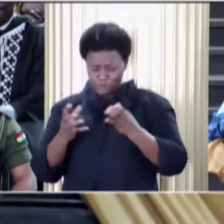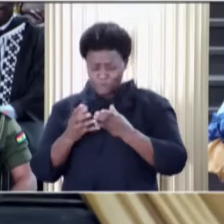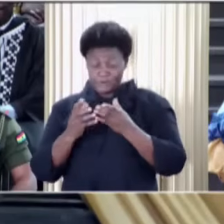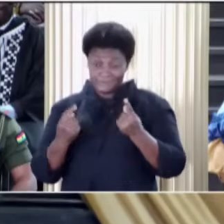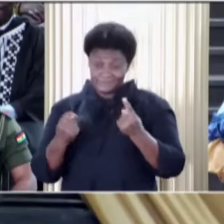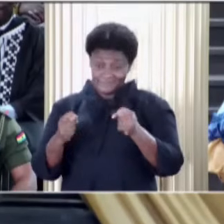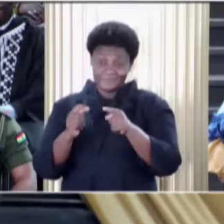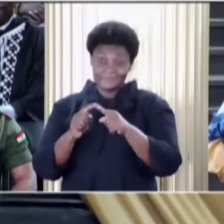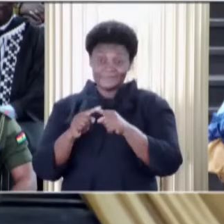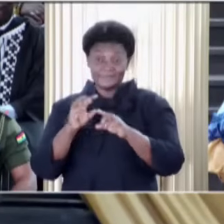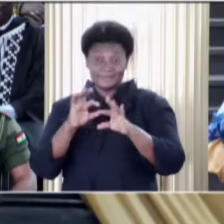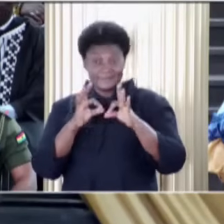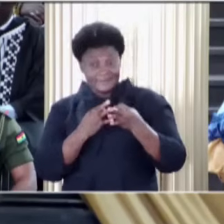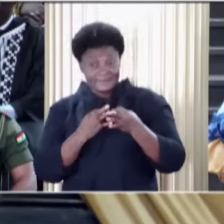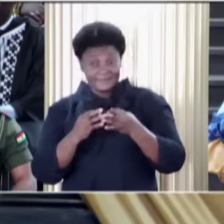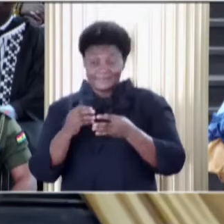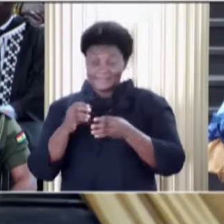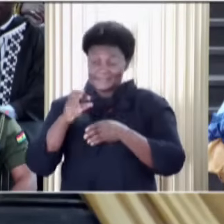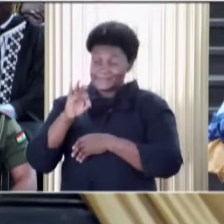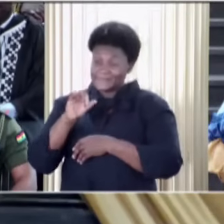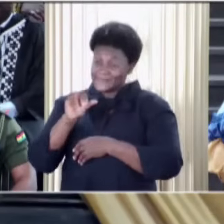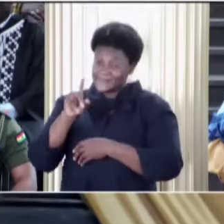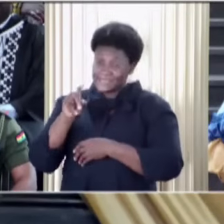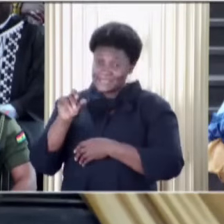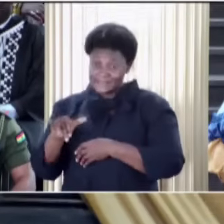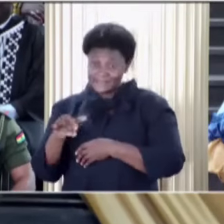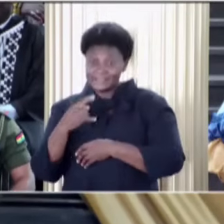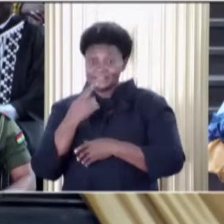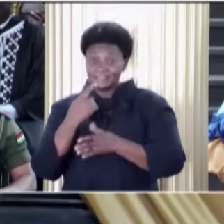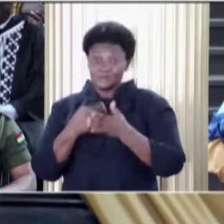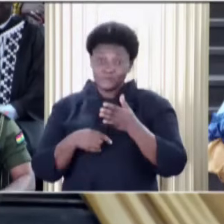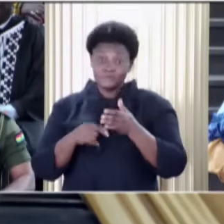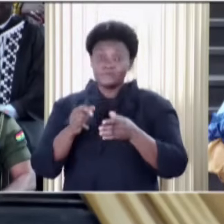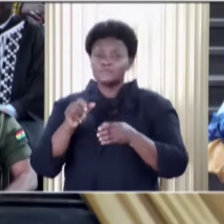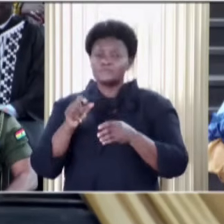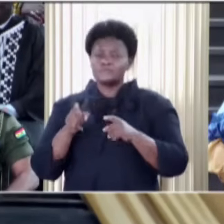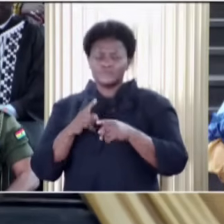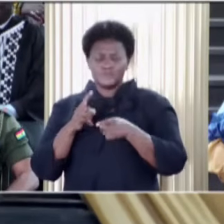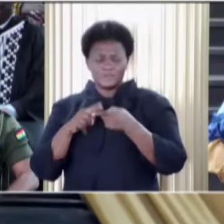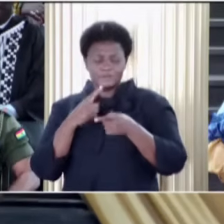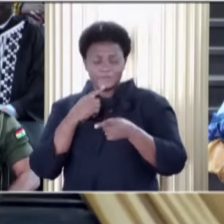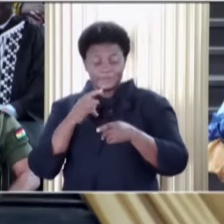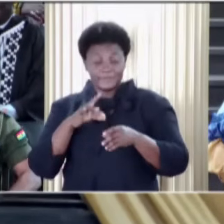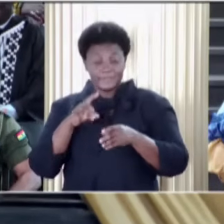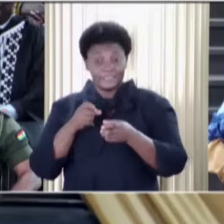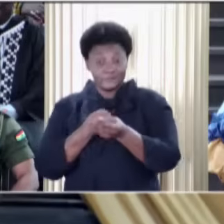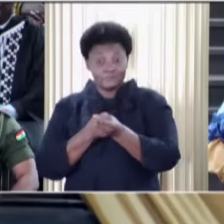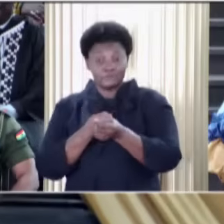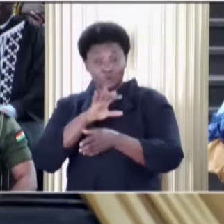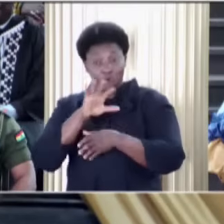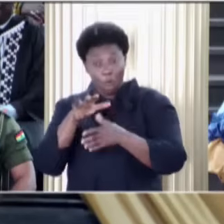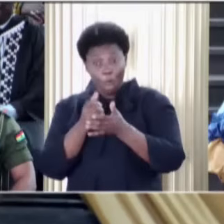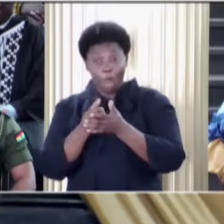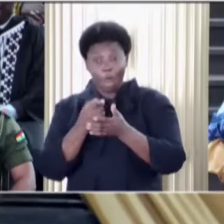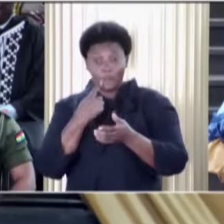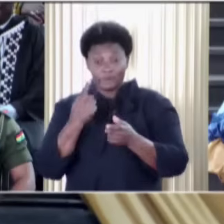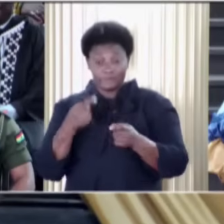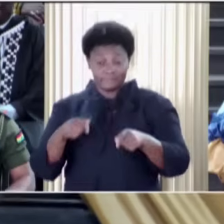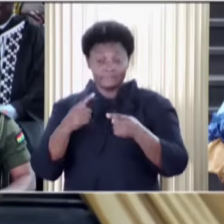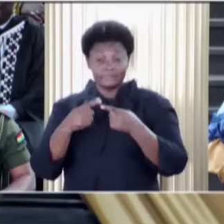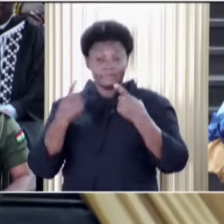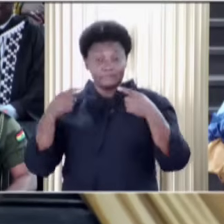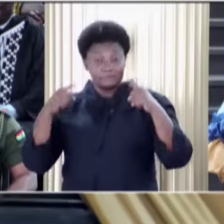with families, faculty, administrators, and funding partners all playing vital roles in